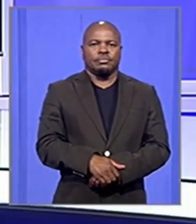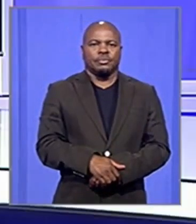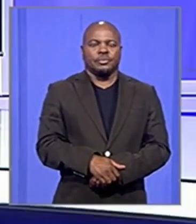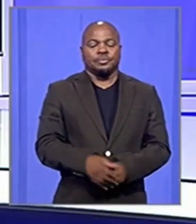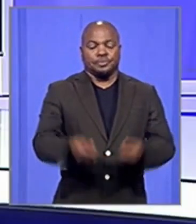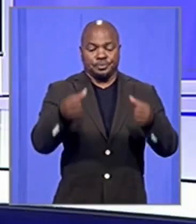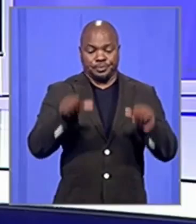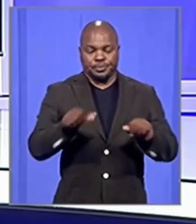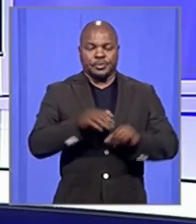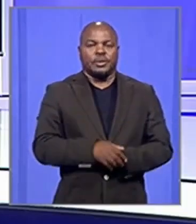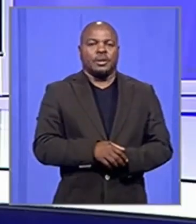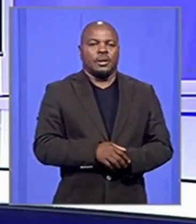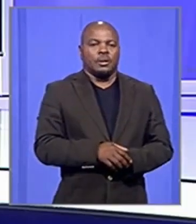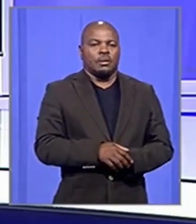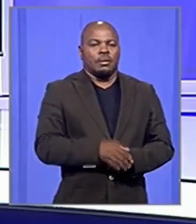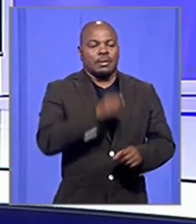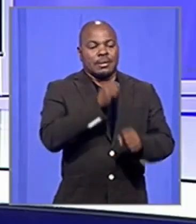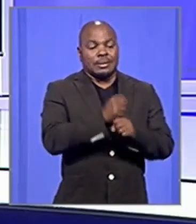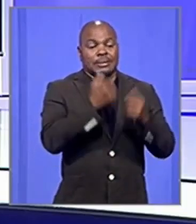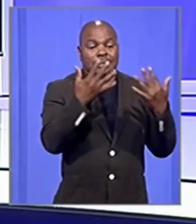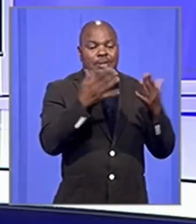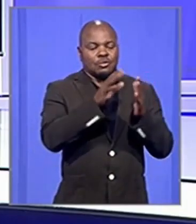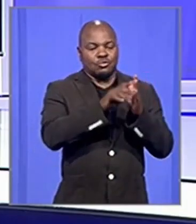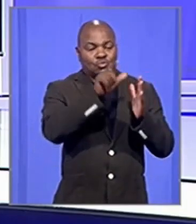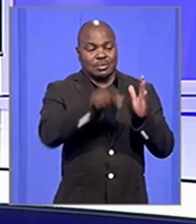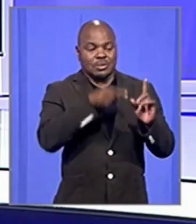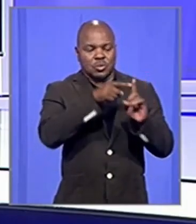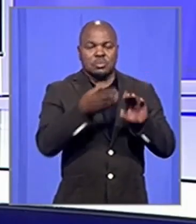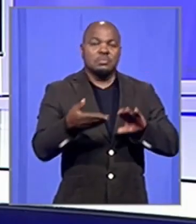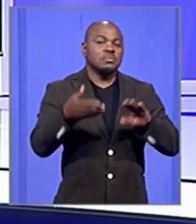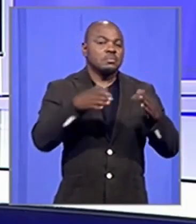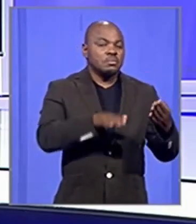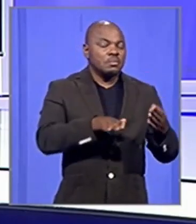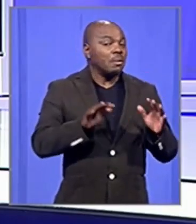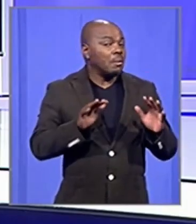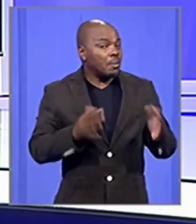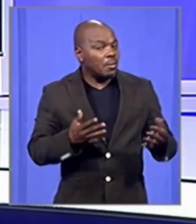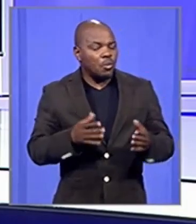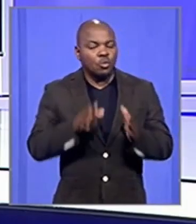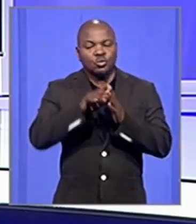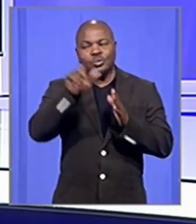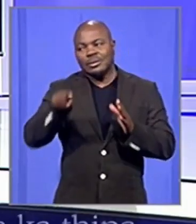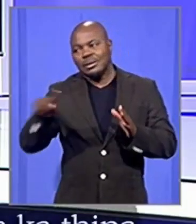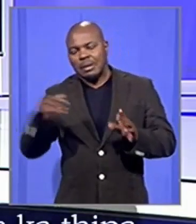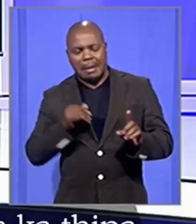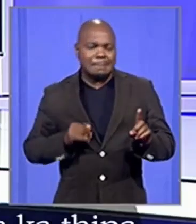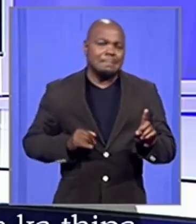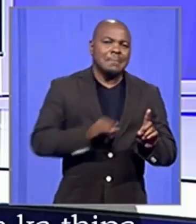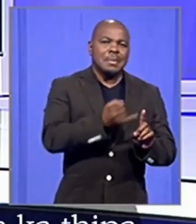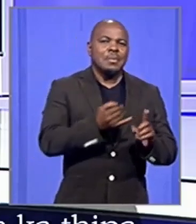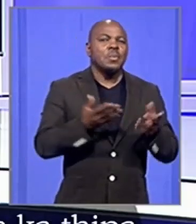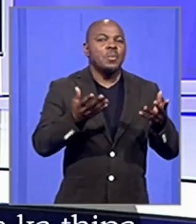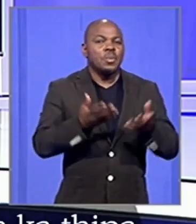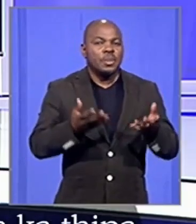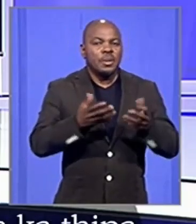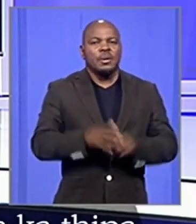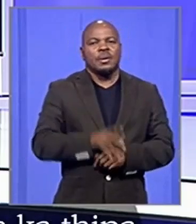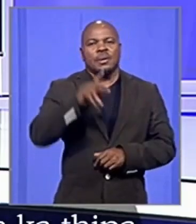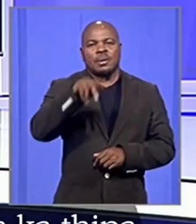Ka go le lengwe morutwana wa grade 10 o hlokagetse morago ga go hlabiwa ke morutwana mmogo naye sekolong seo